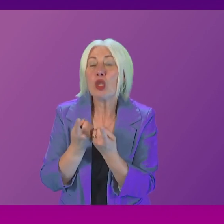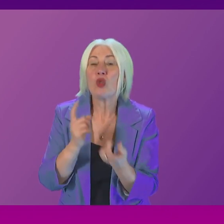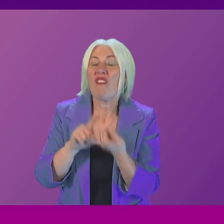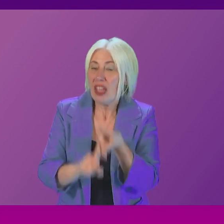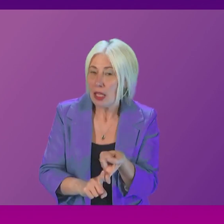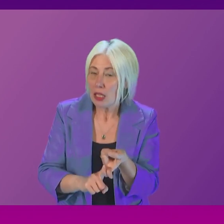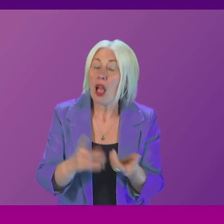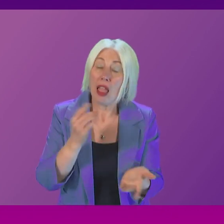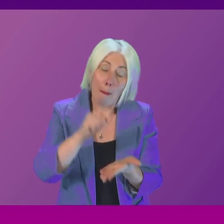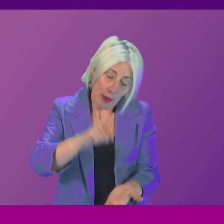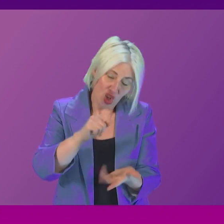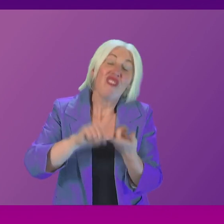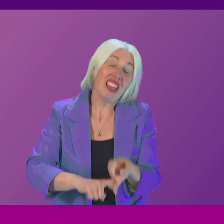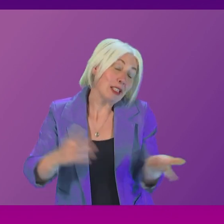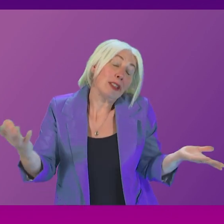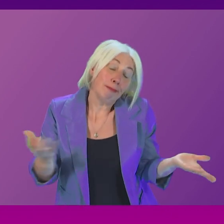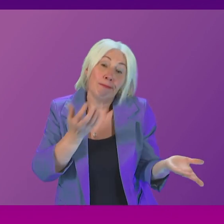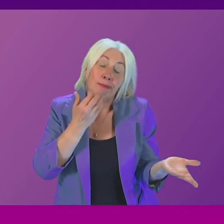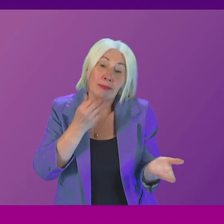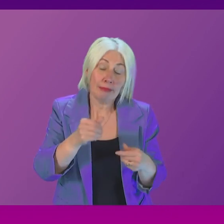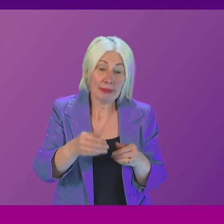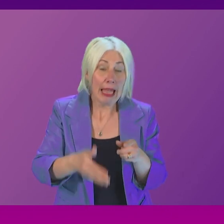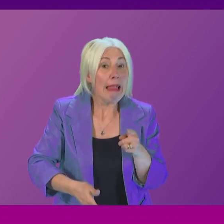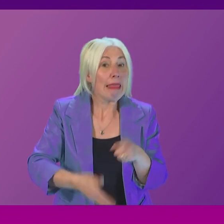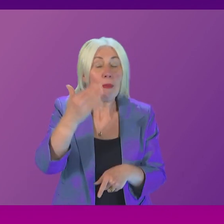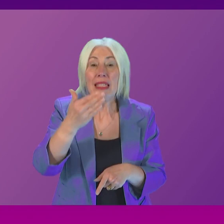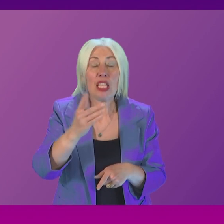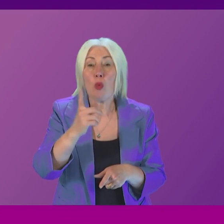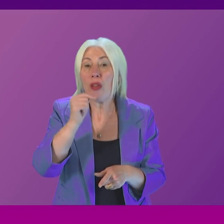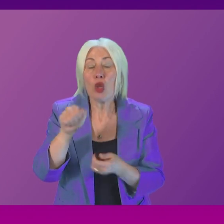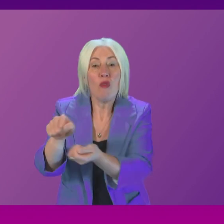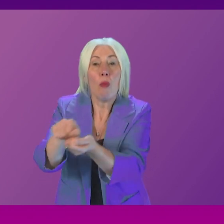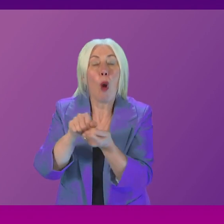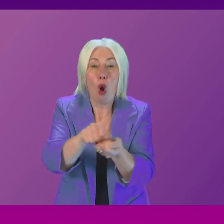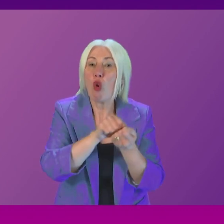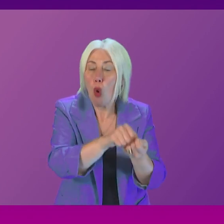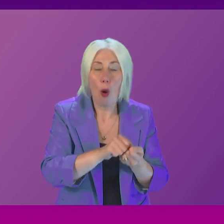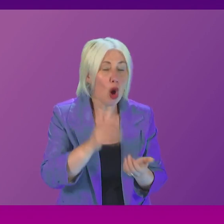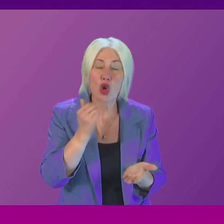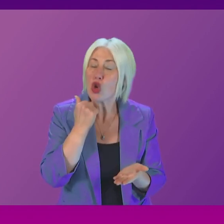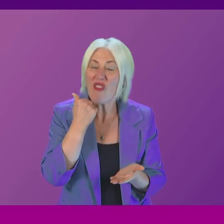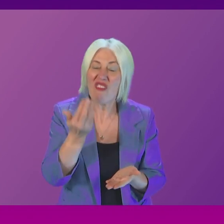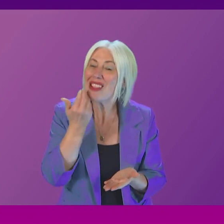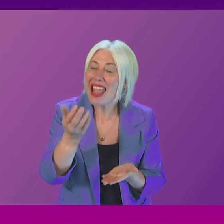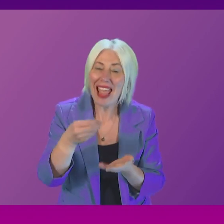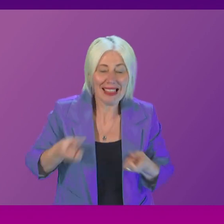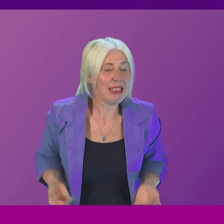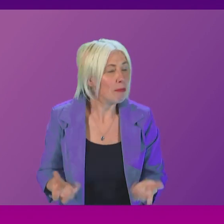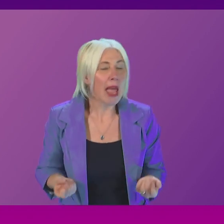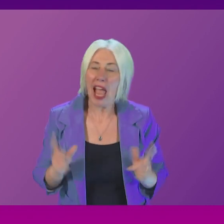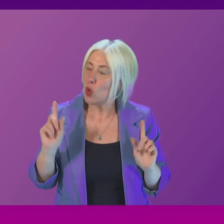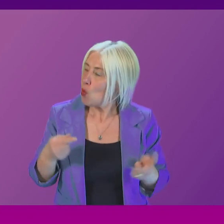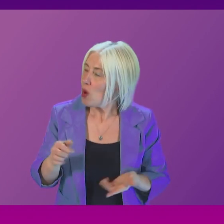budget with very limited borrowing costs, and certainly not for day-to-day spend. We've therefore got to be really, as I